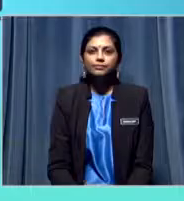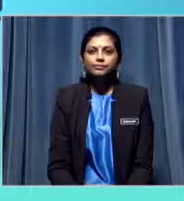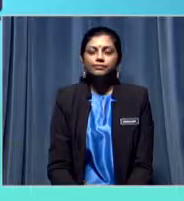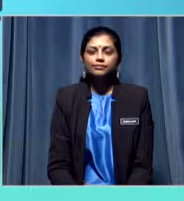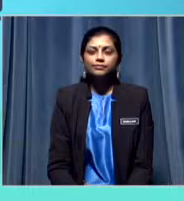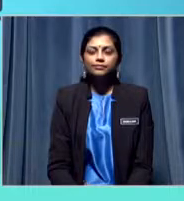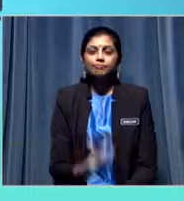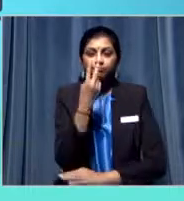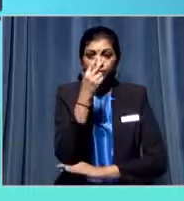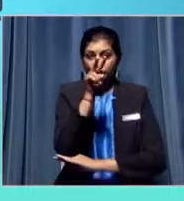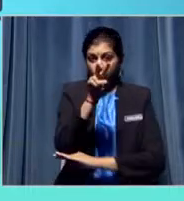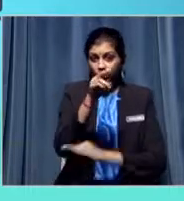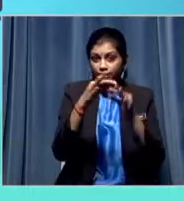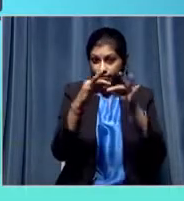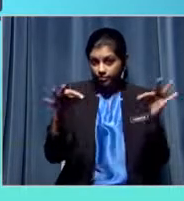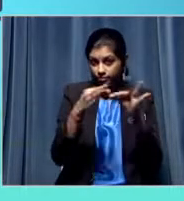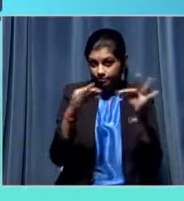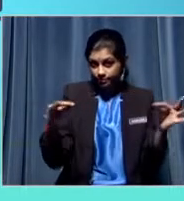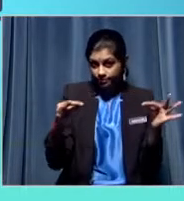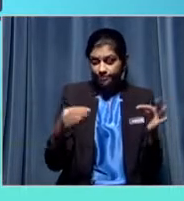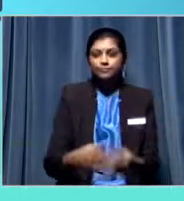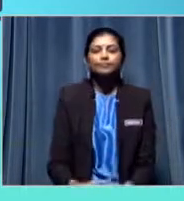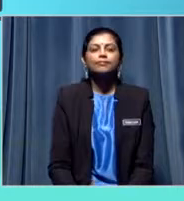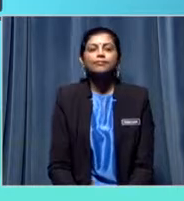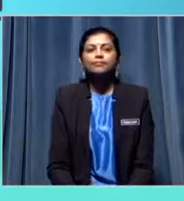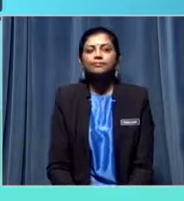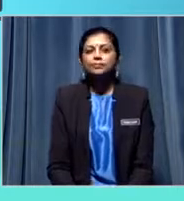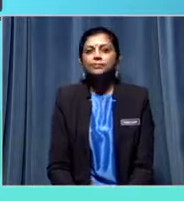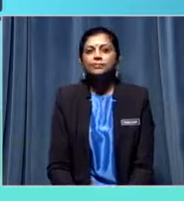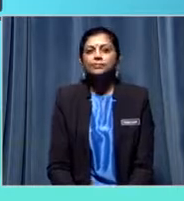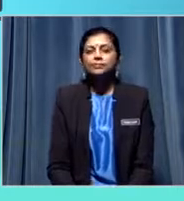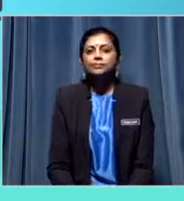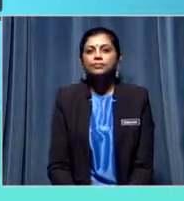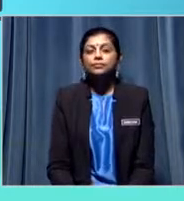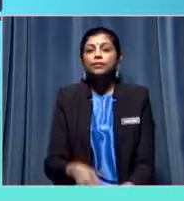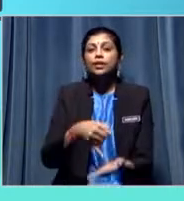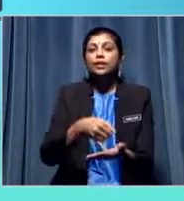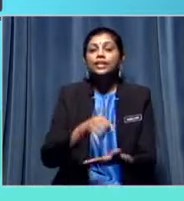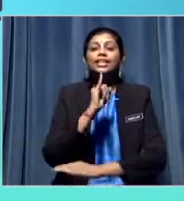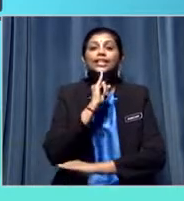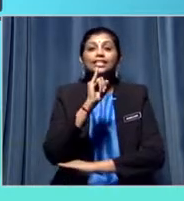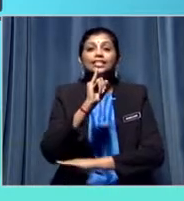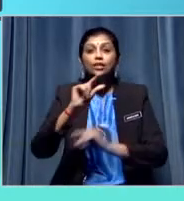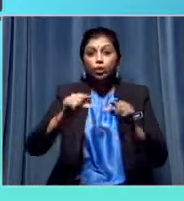Don't forget to take your umbrella. Look at these black clouds. It's going to rain.